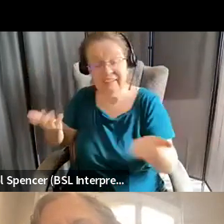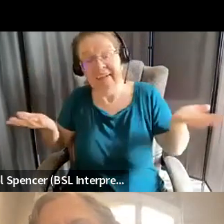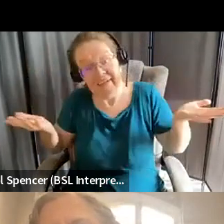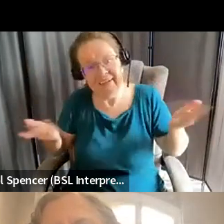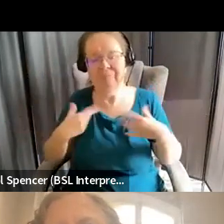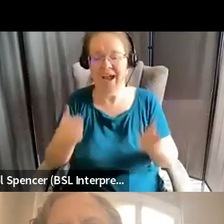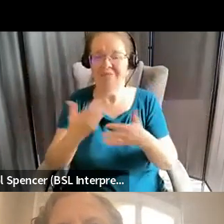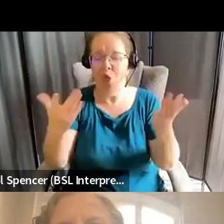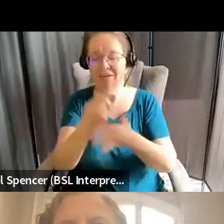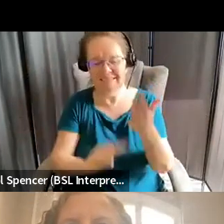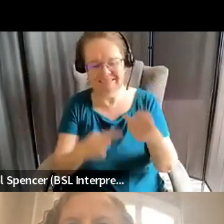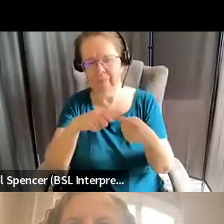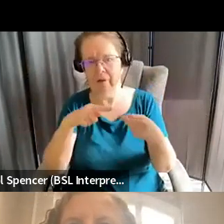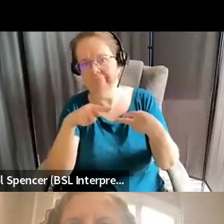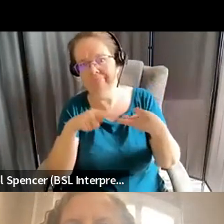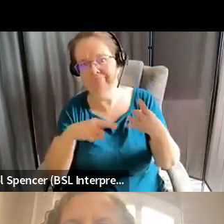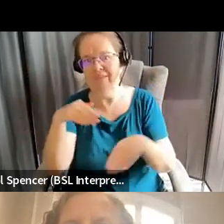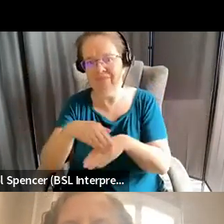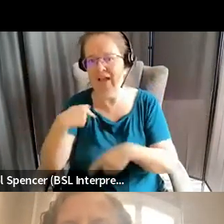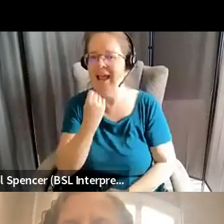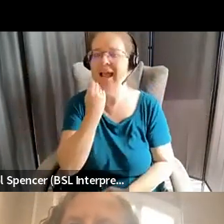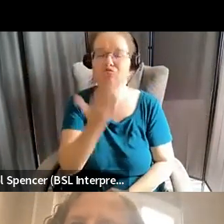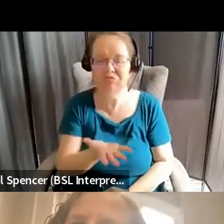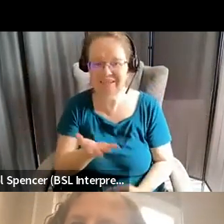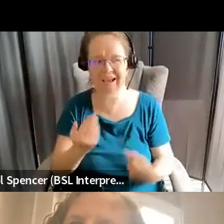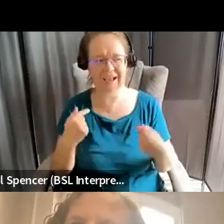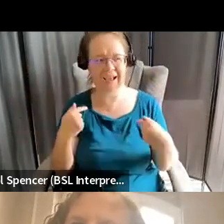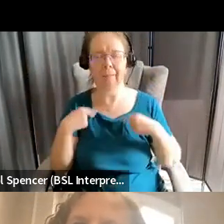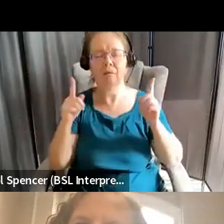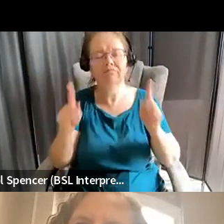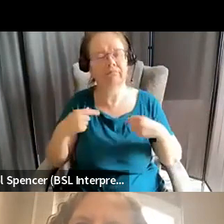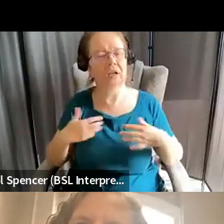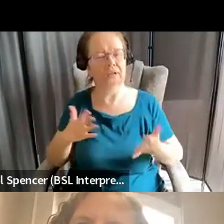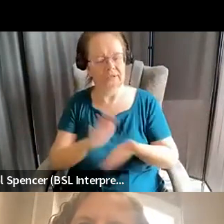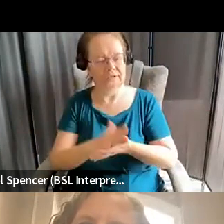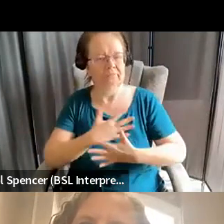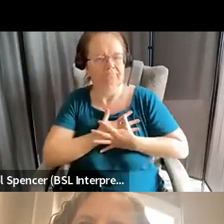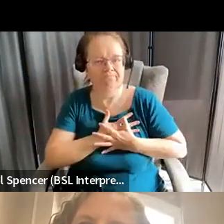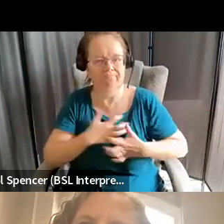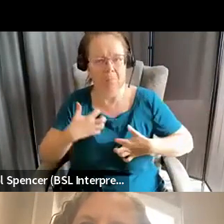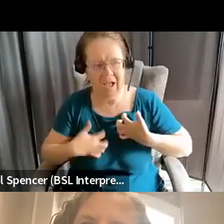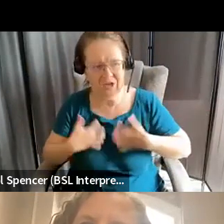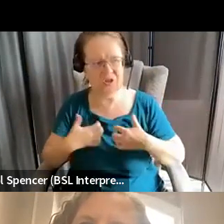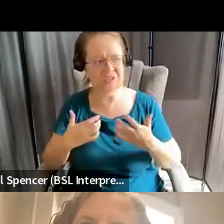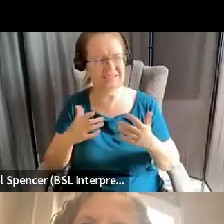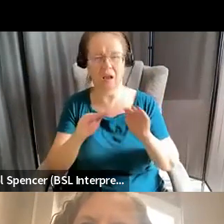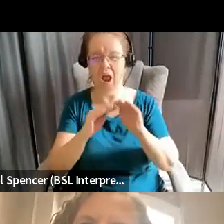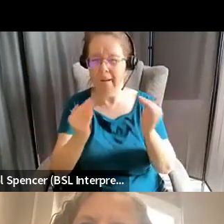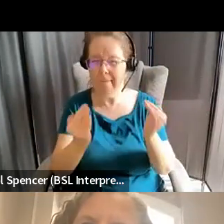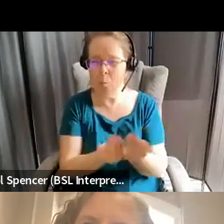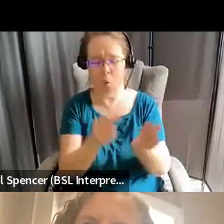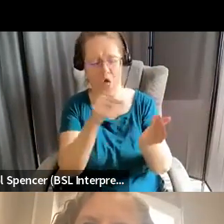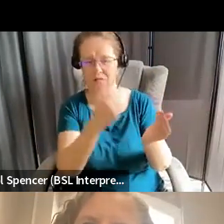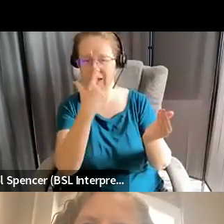impact my day every day. And I'm really passionate about making the world